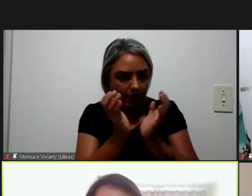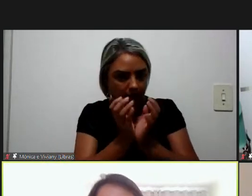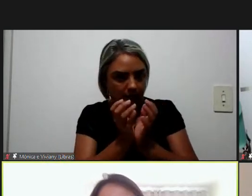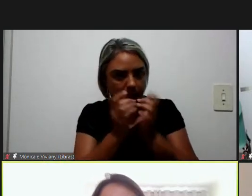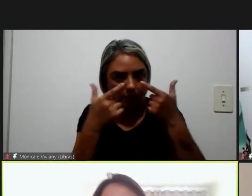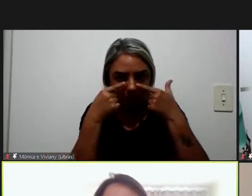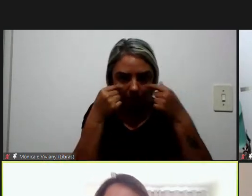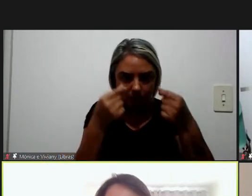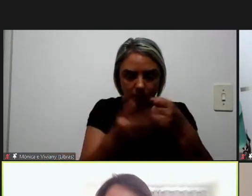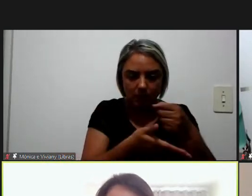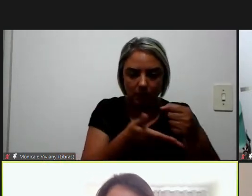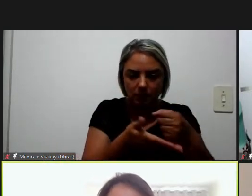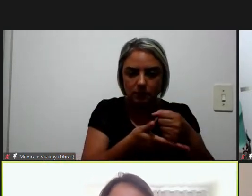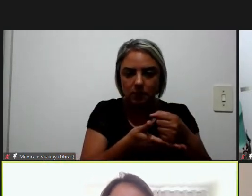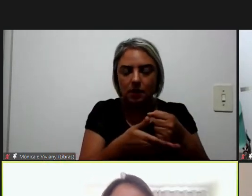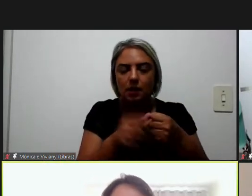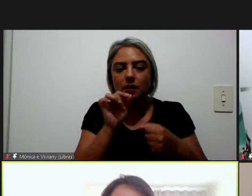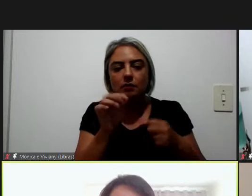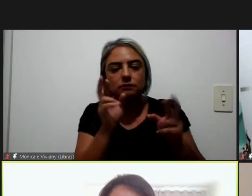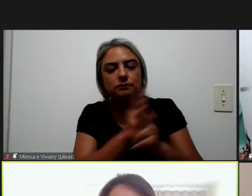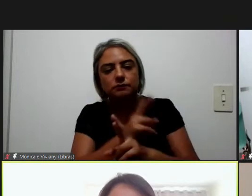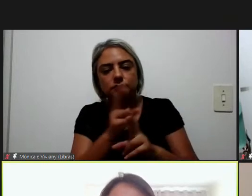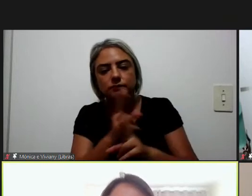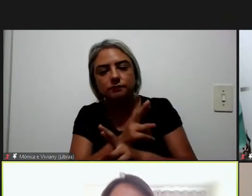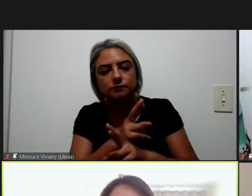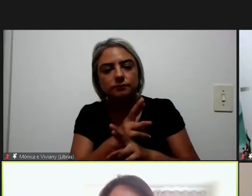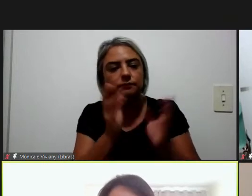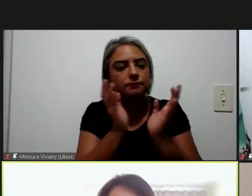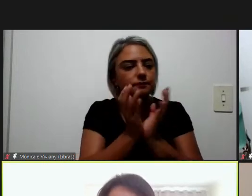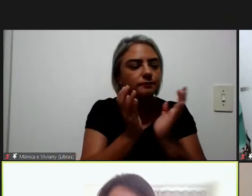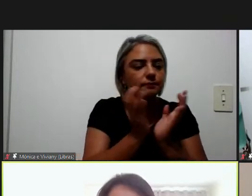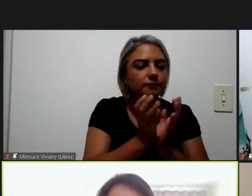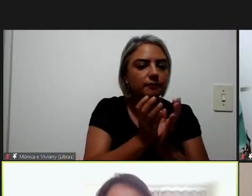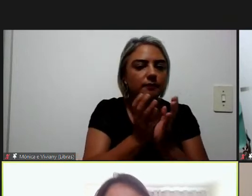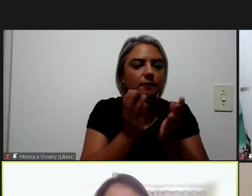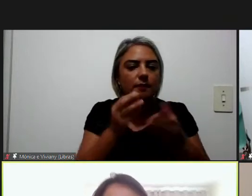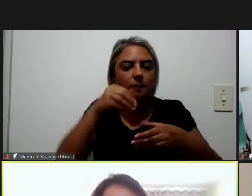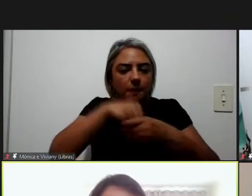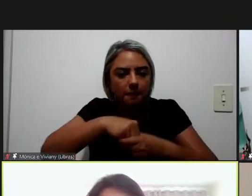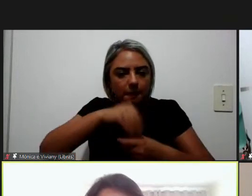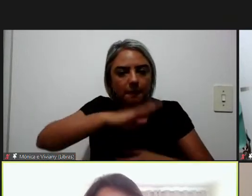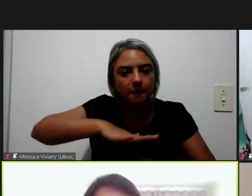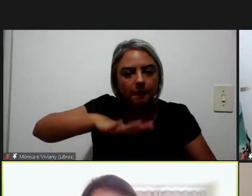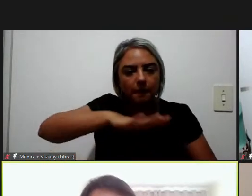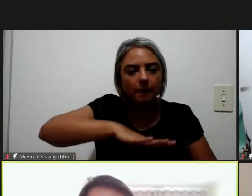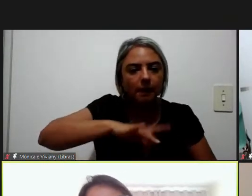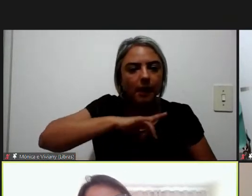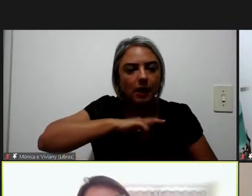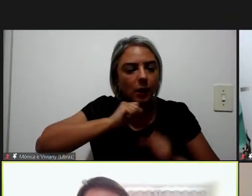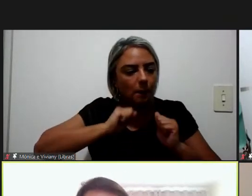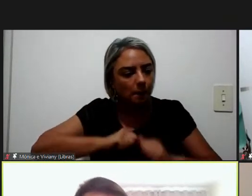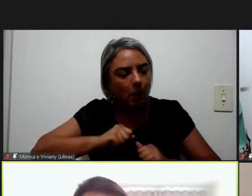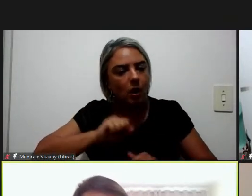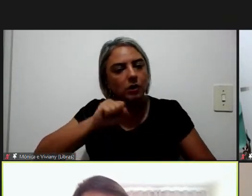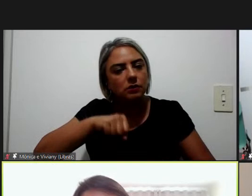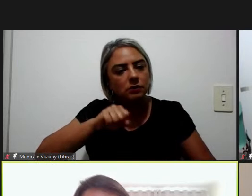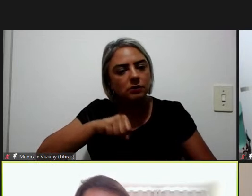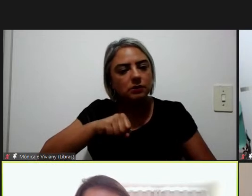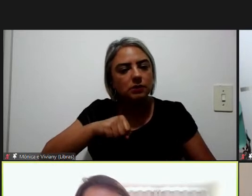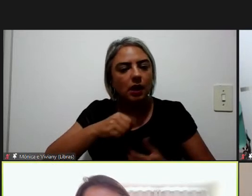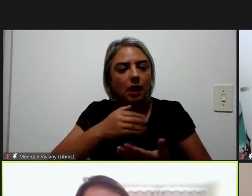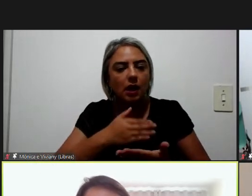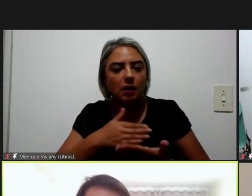of teams from primary attention in relation to the team, intersectorial team, that I